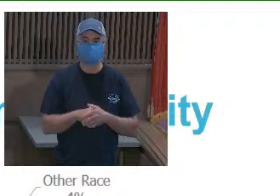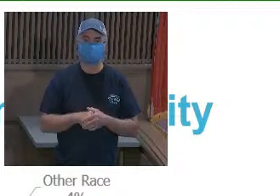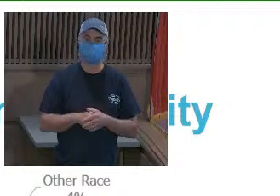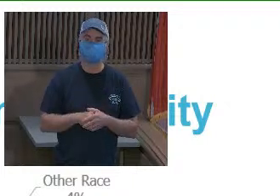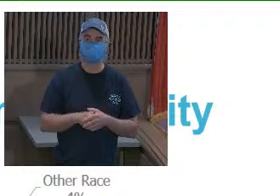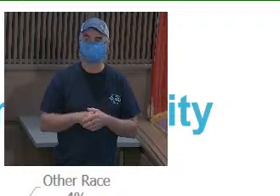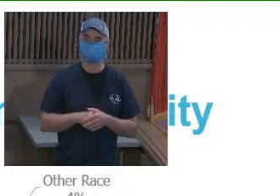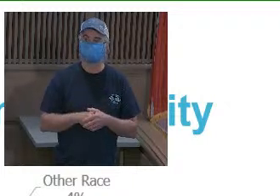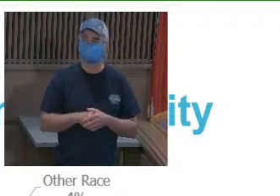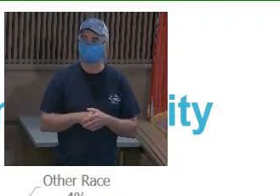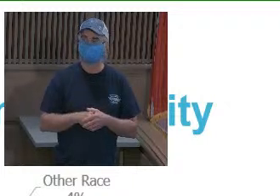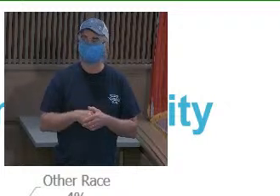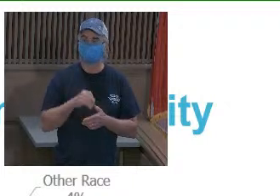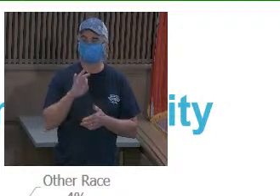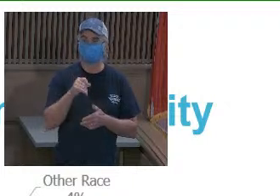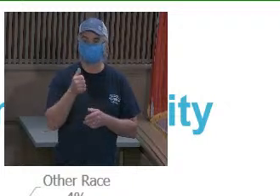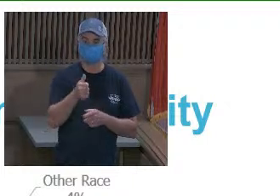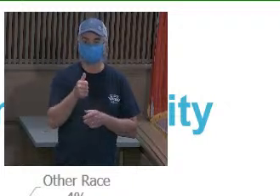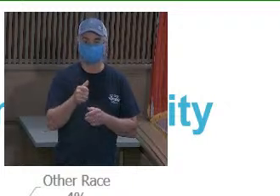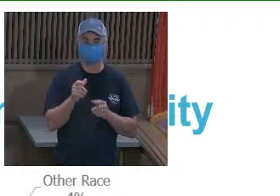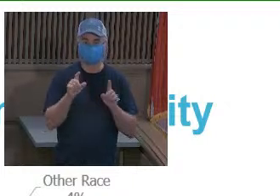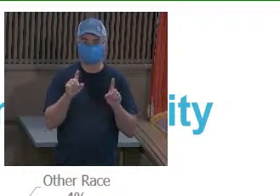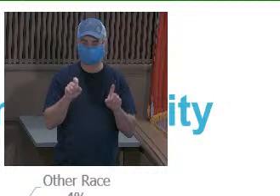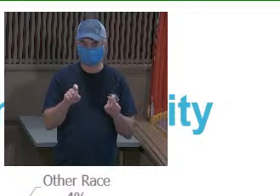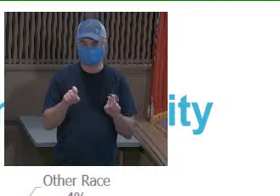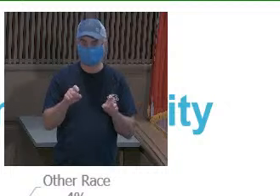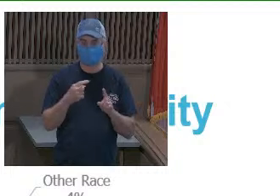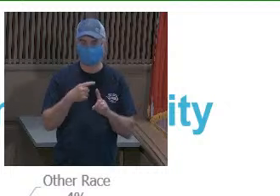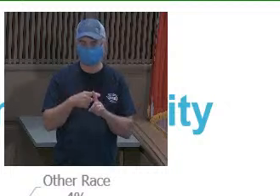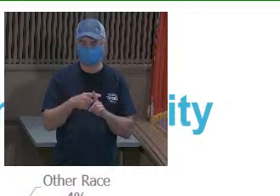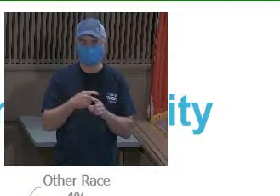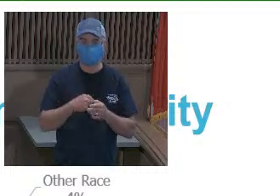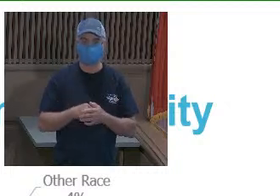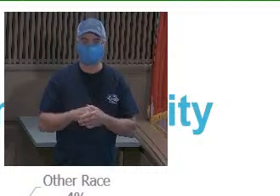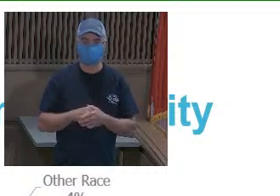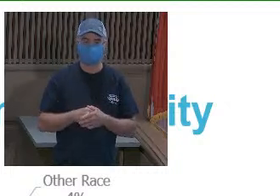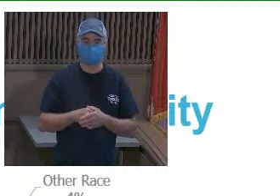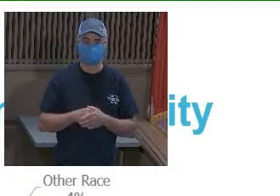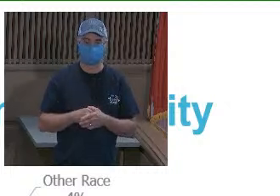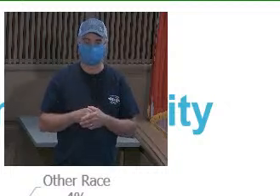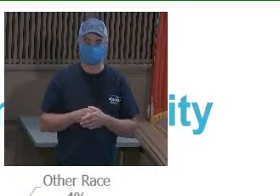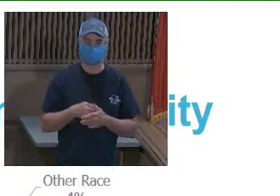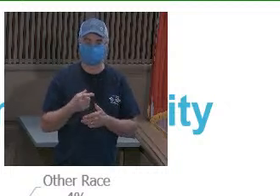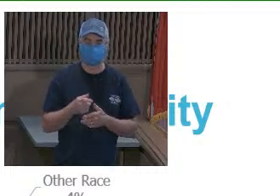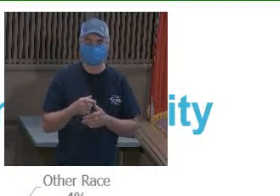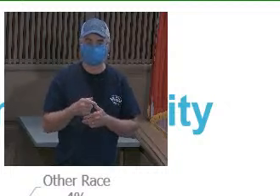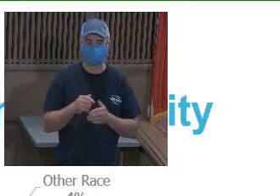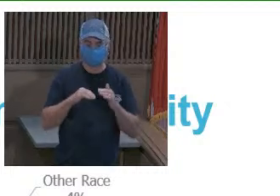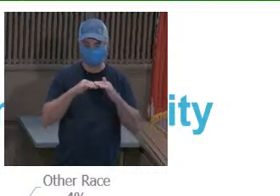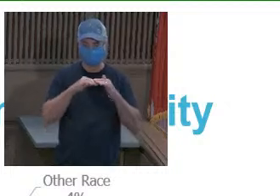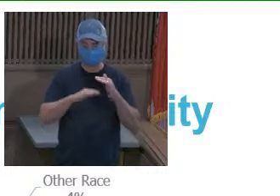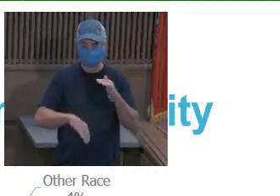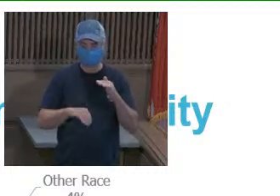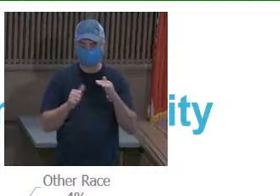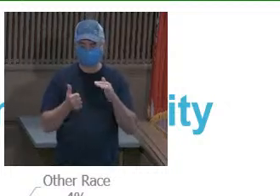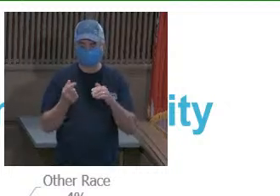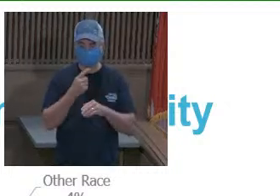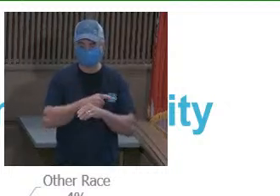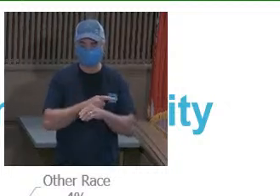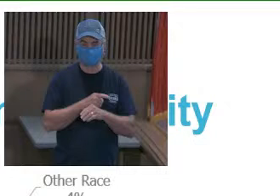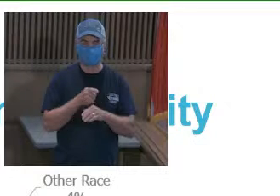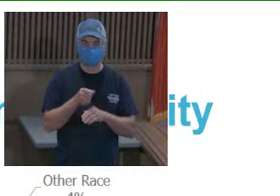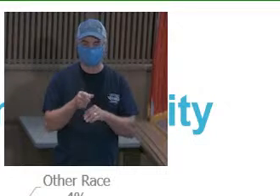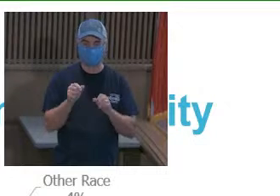know that if you have tested positive and you are within 10 days of the onset of symptoms, there's a likelihood that